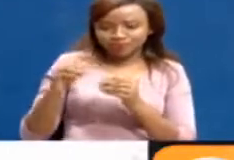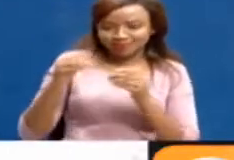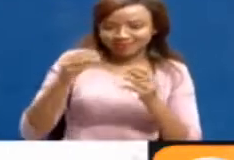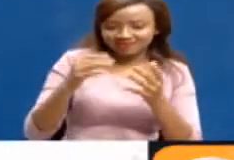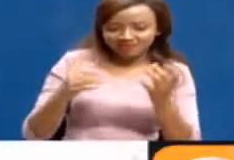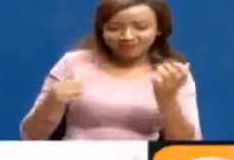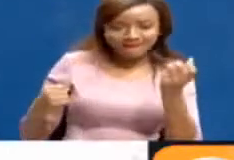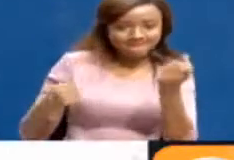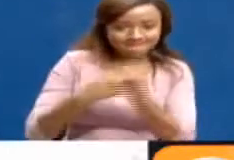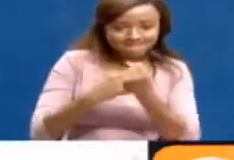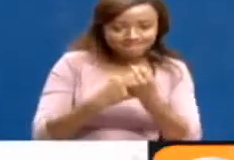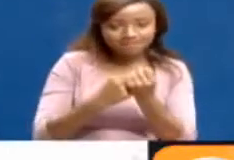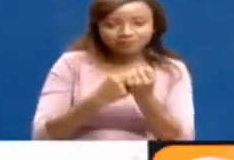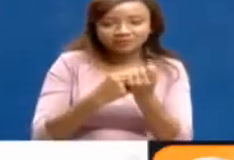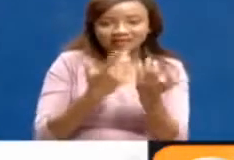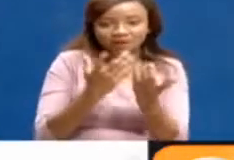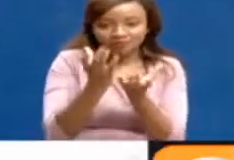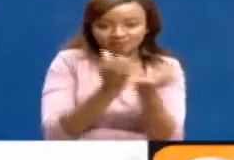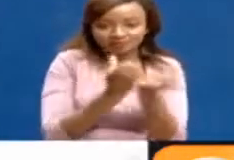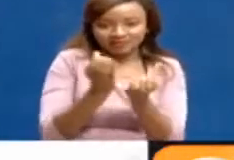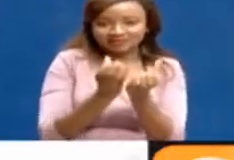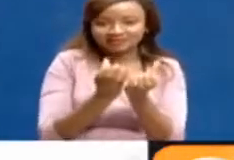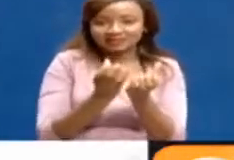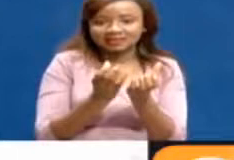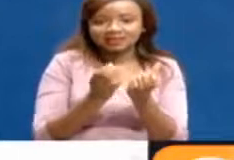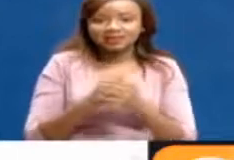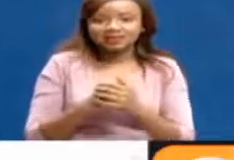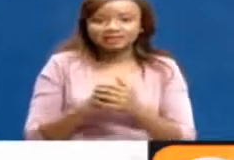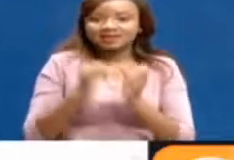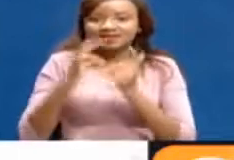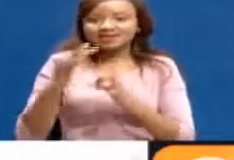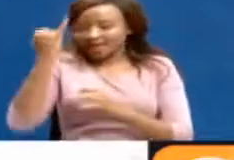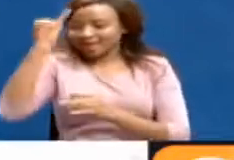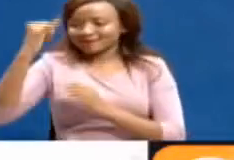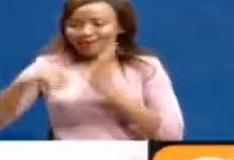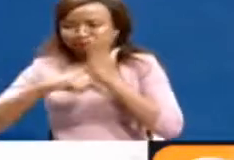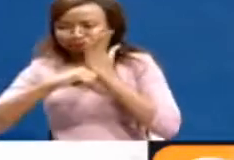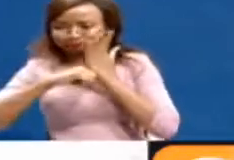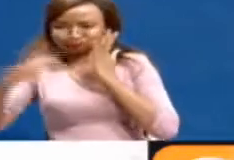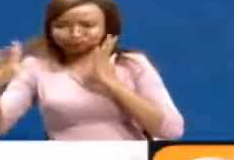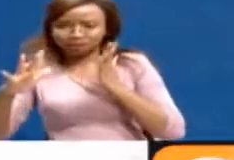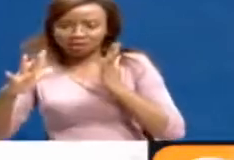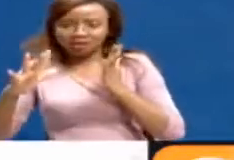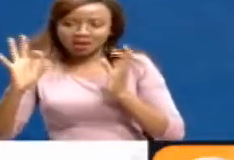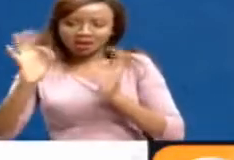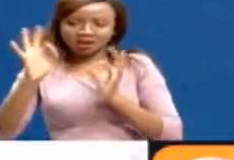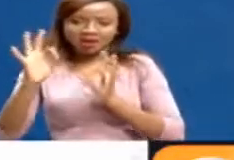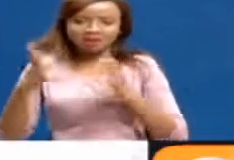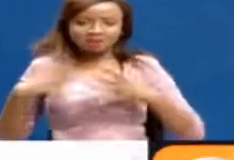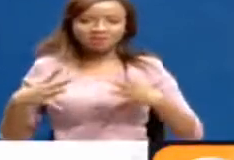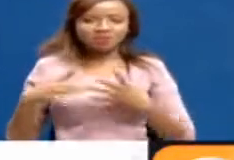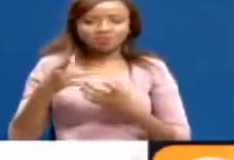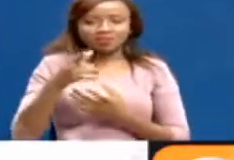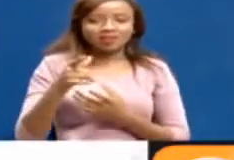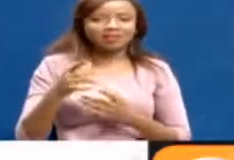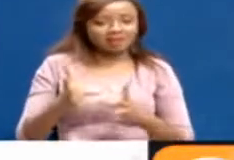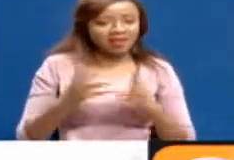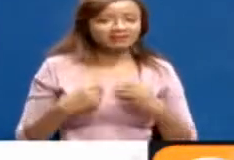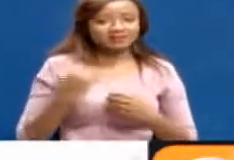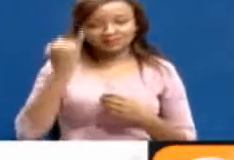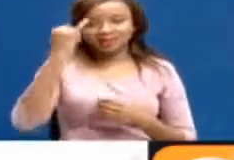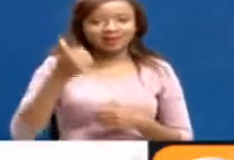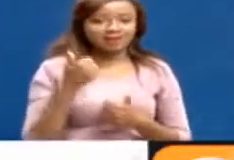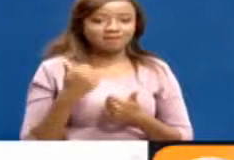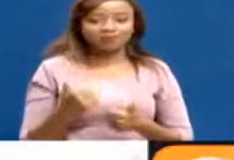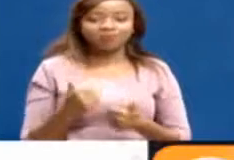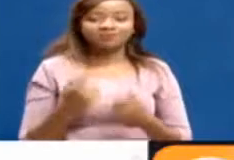just because an idea is popular doesn't mean it is populist. Because if it's popular, it means people accept that it needs to be done. Jeff, if